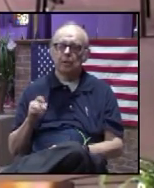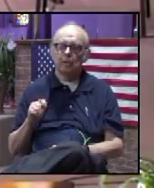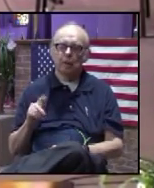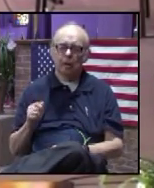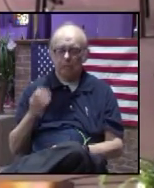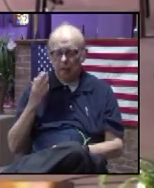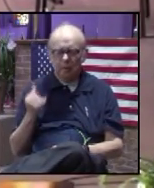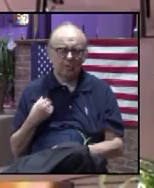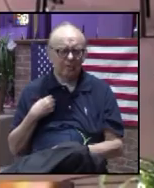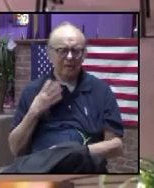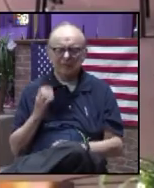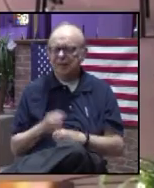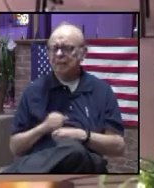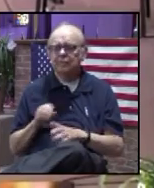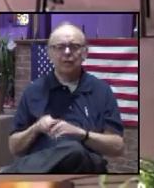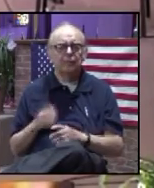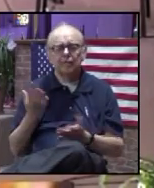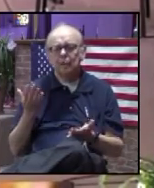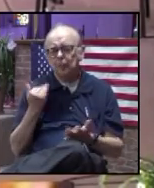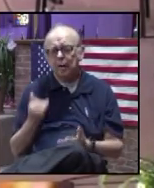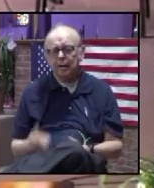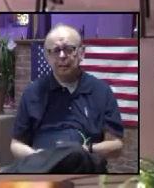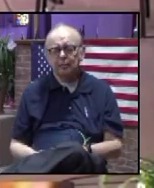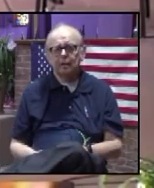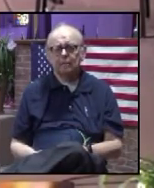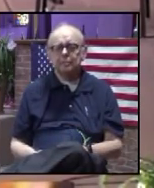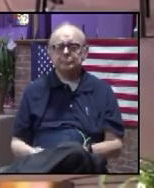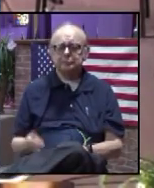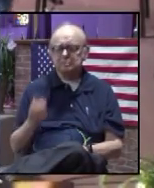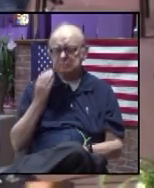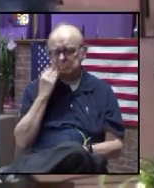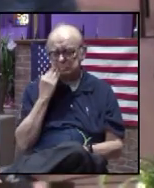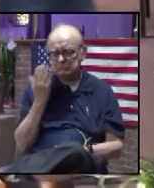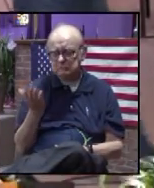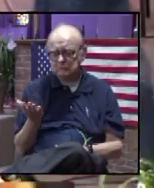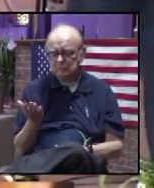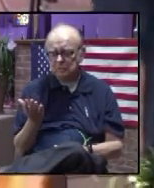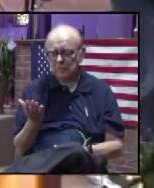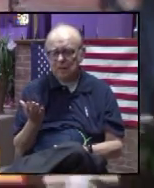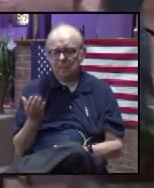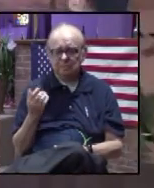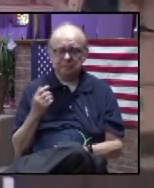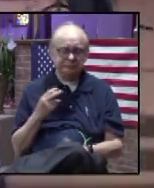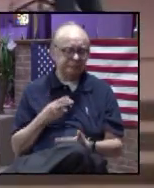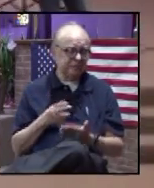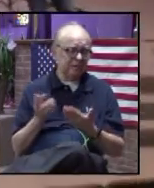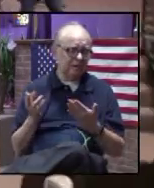Why should I get involved? You know, honestly,